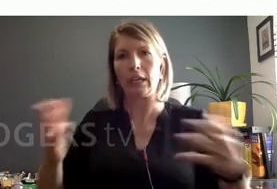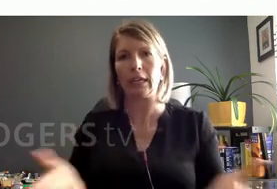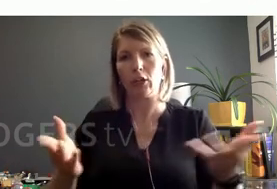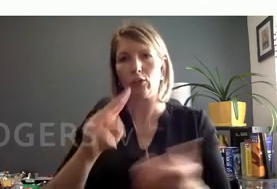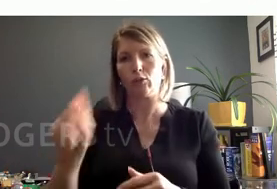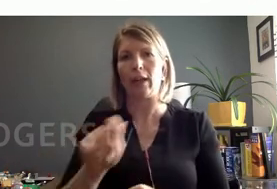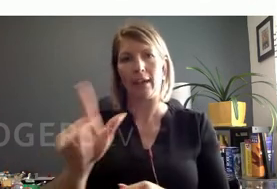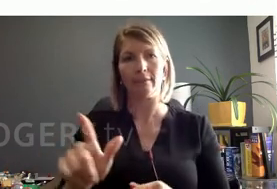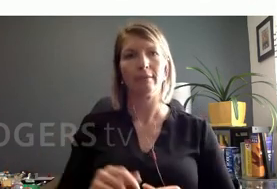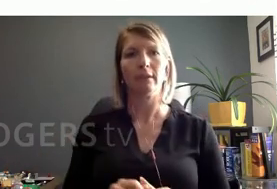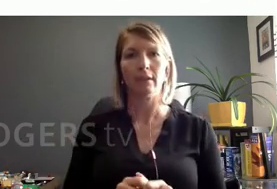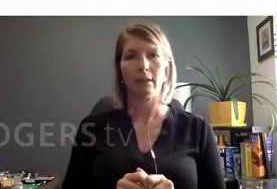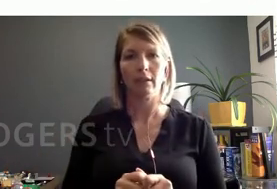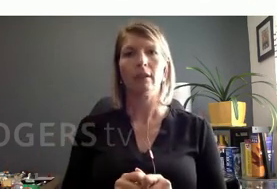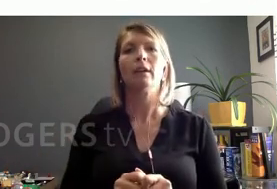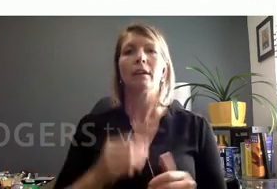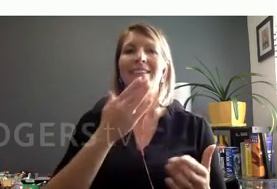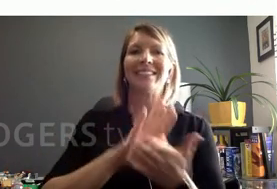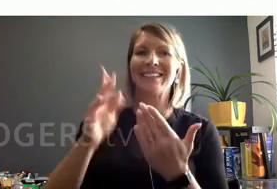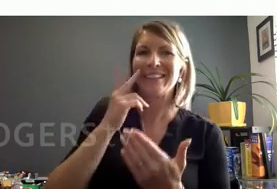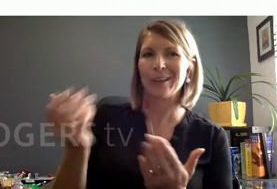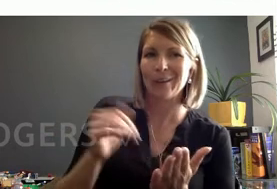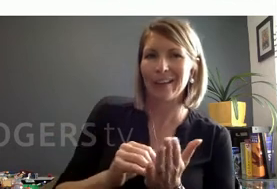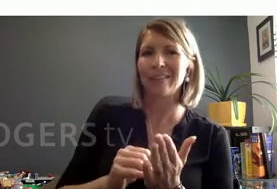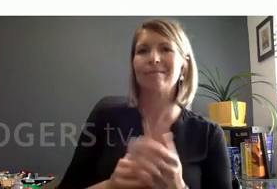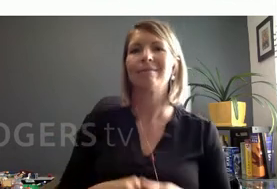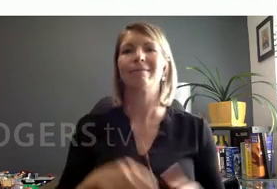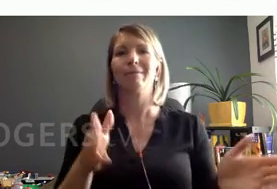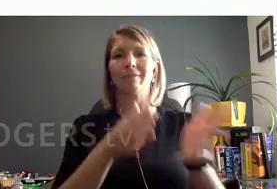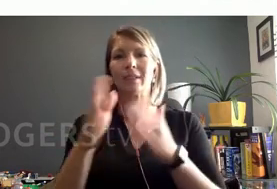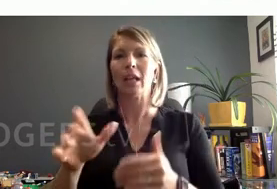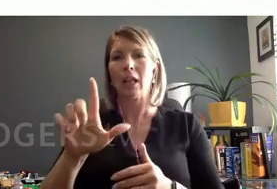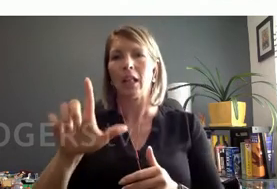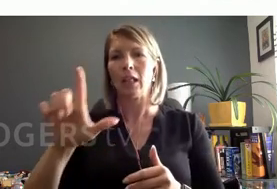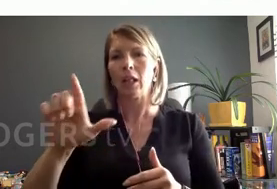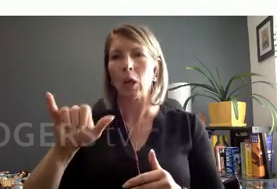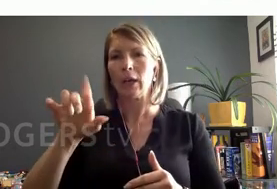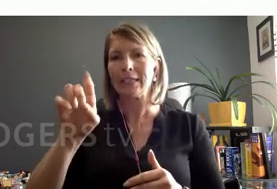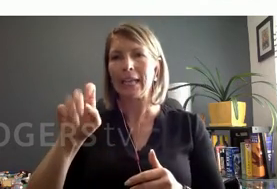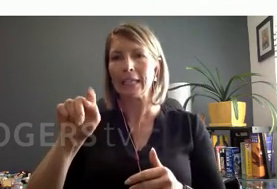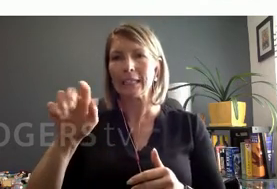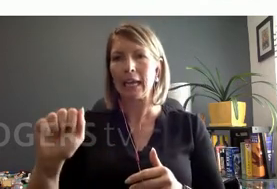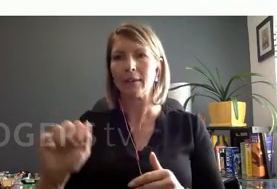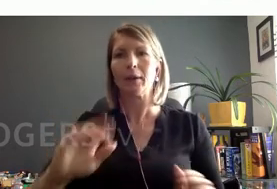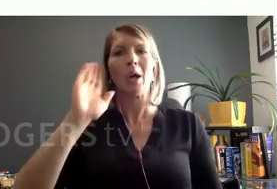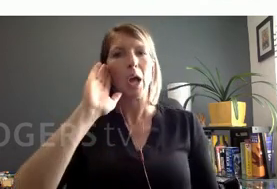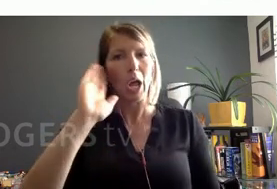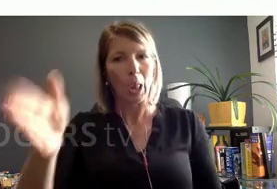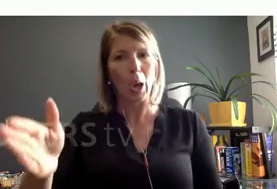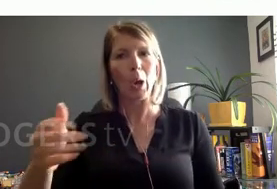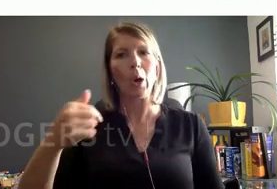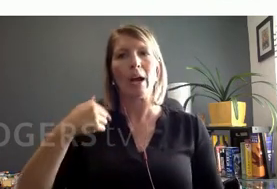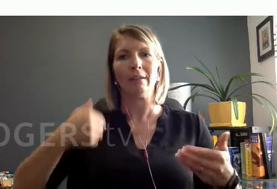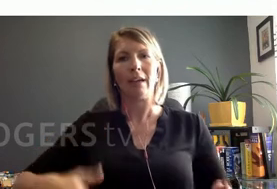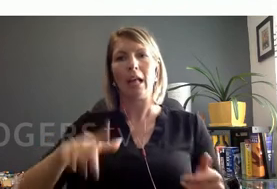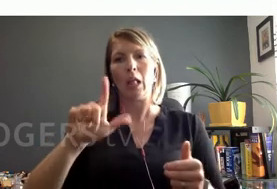Excellent. Nice to see you again, Tony. Lloydetta, if you could introduce yourself, please. Hi. Hello, I'm Lloydetta Quaicoe, and I'm